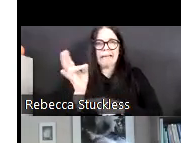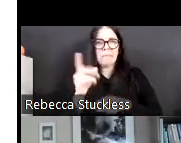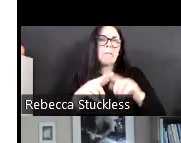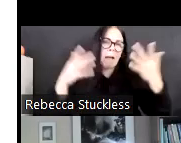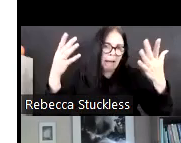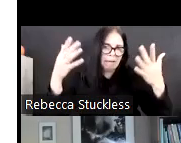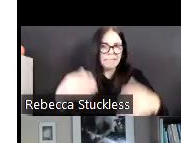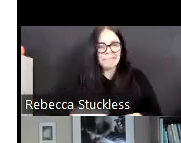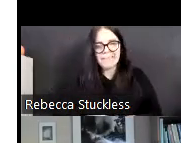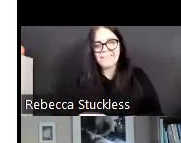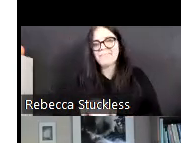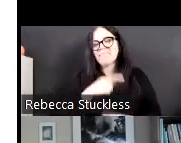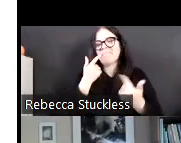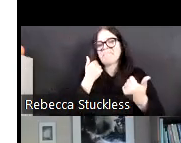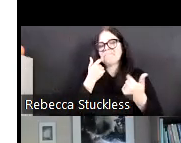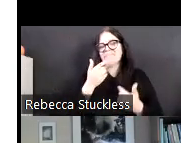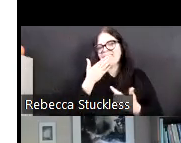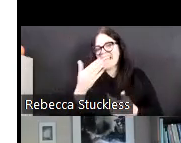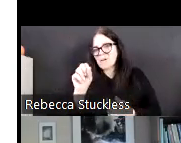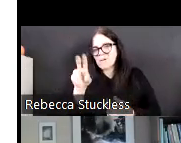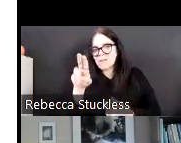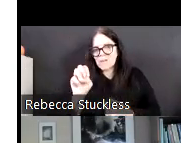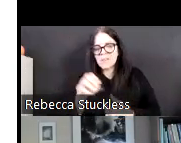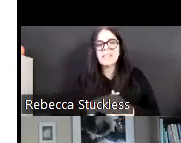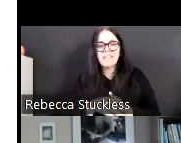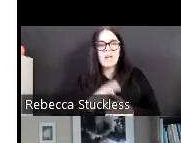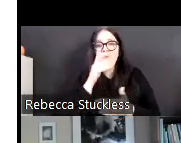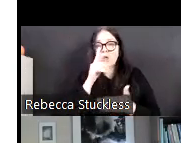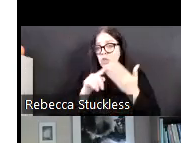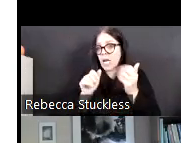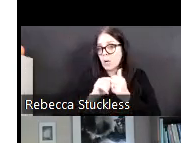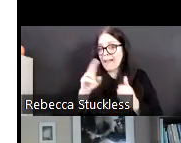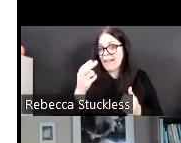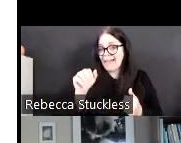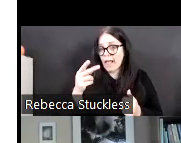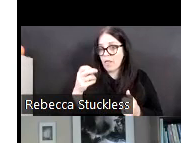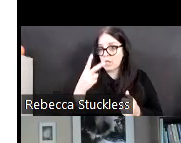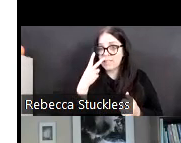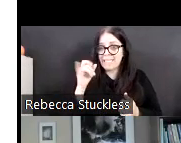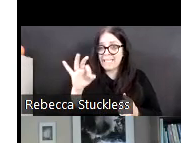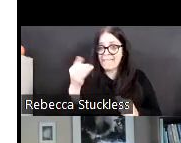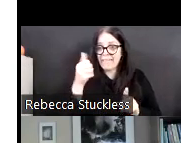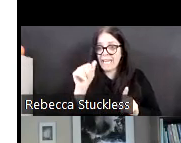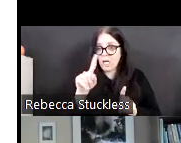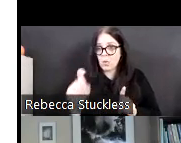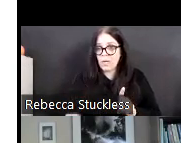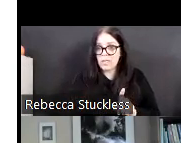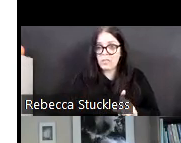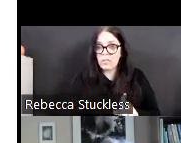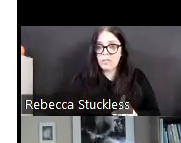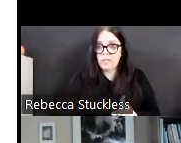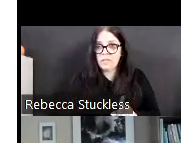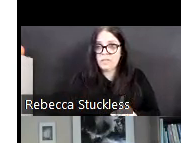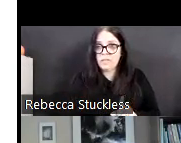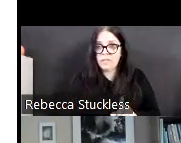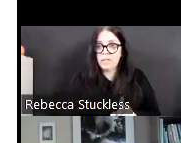you so much, Sue. Okay. We will check in with Heather and see if there are some questions. I'm glad that we